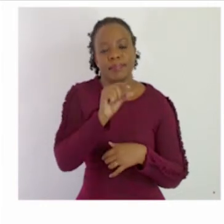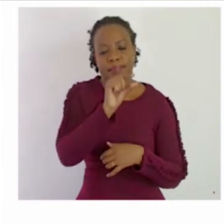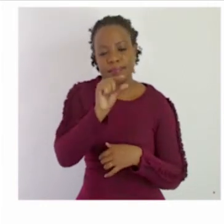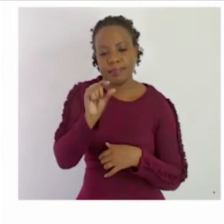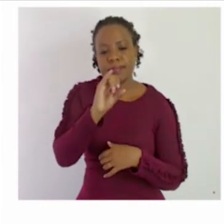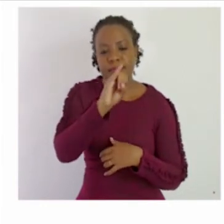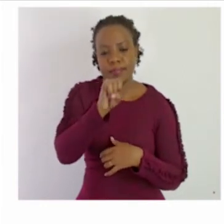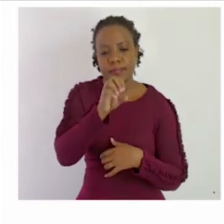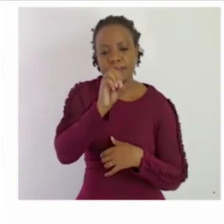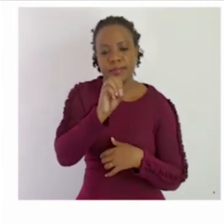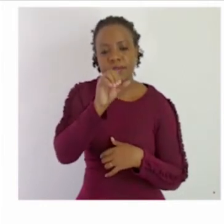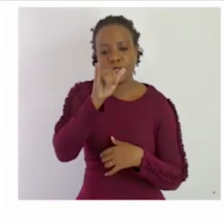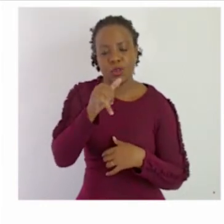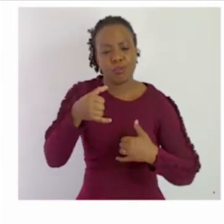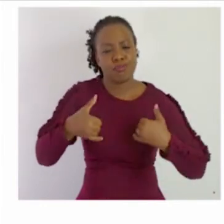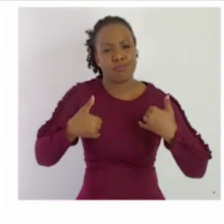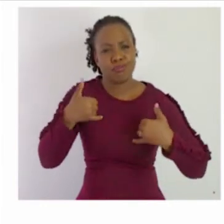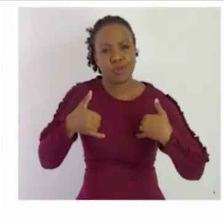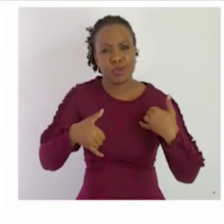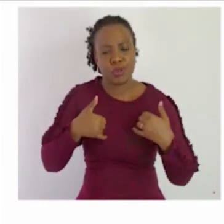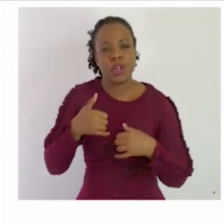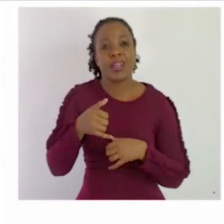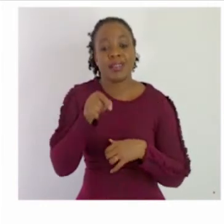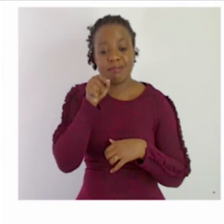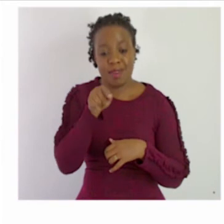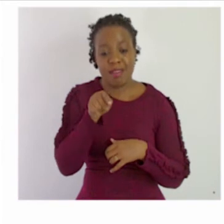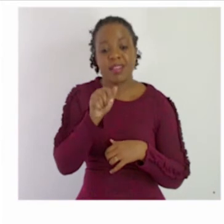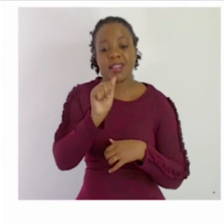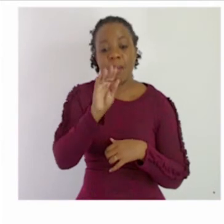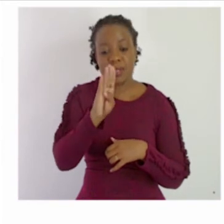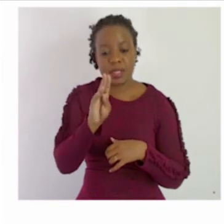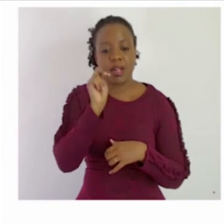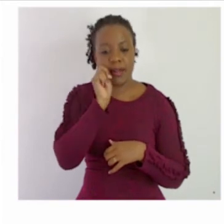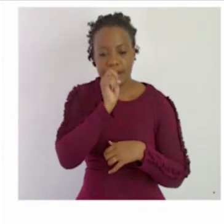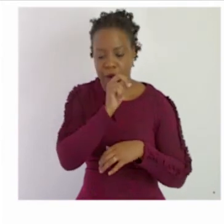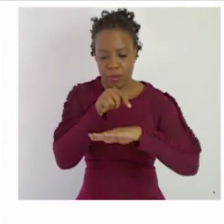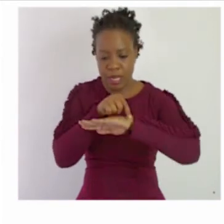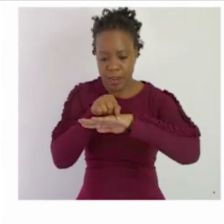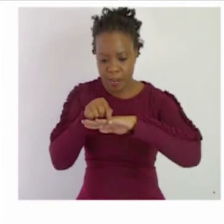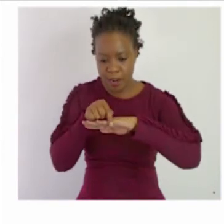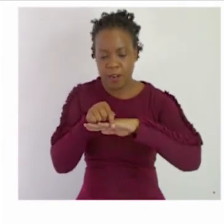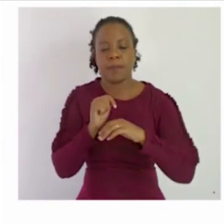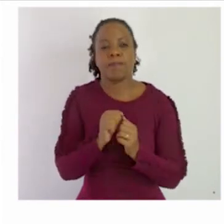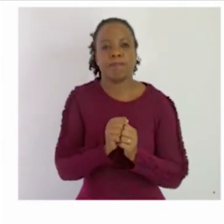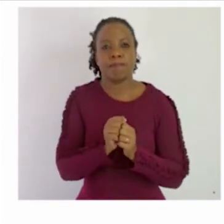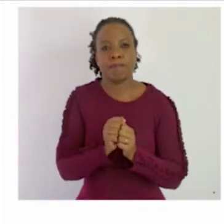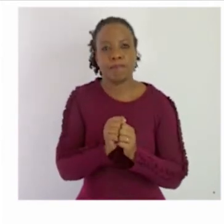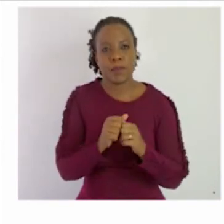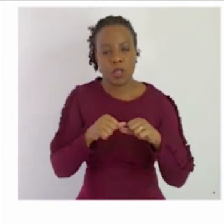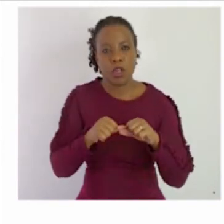abstract noun because we cannot touch it, we cannot see it. So you underline the rest of